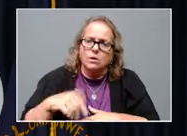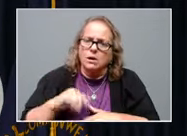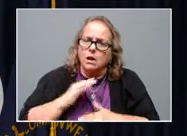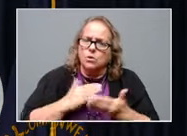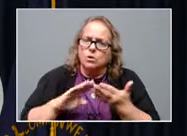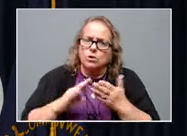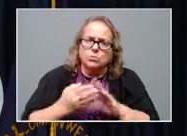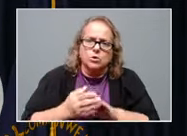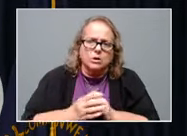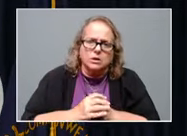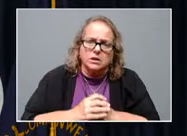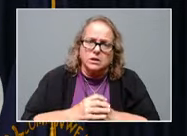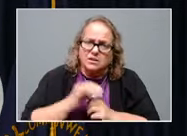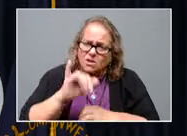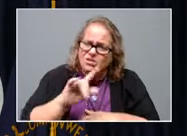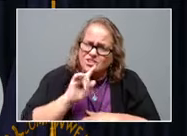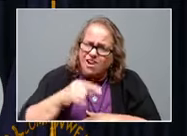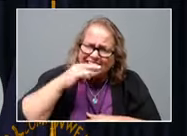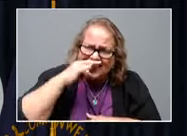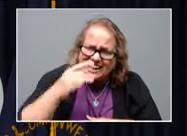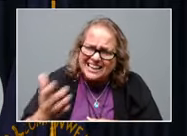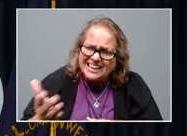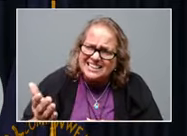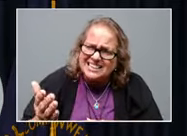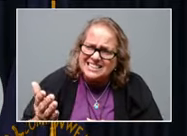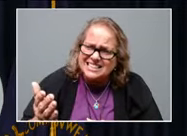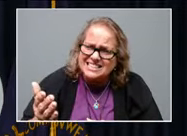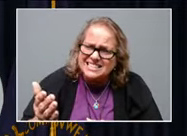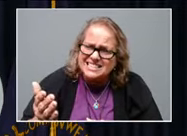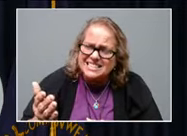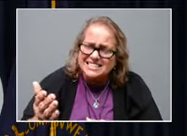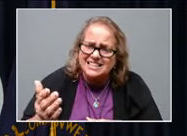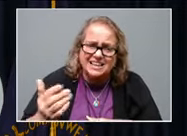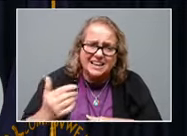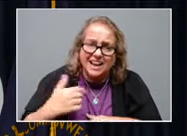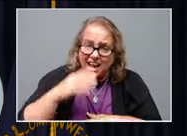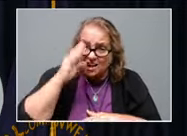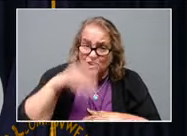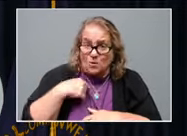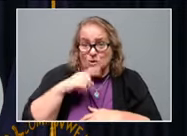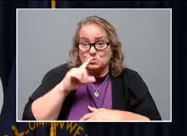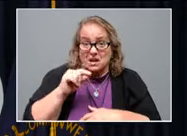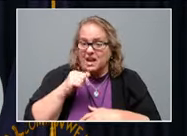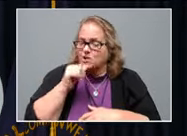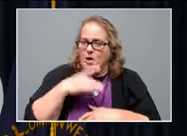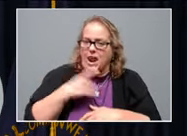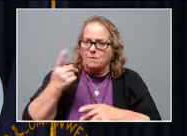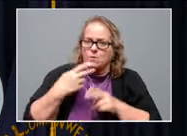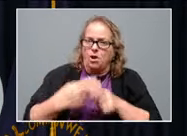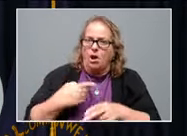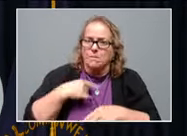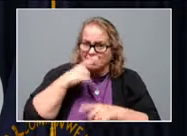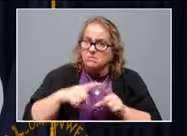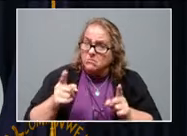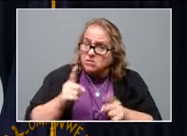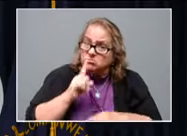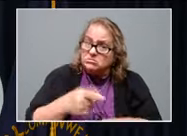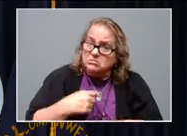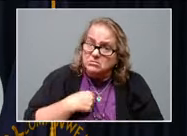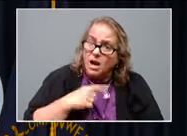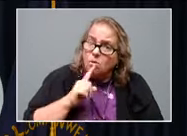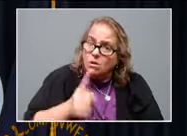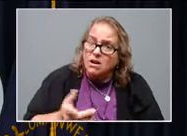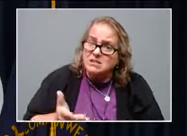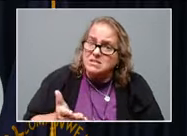Those are kids. I know I wouldn't have liked being called a kid in my 20s, but I was. And so let's make